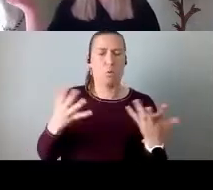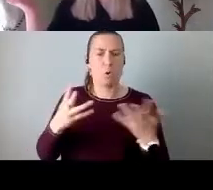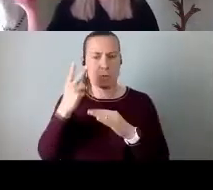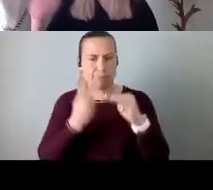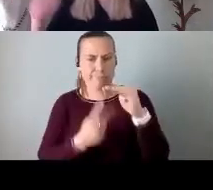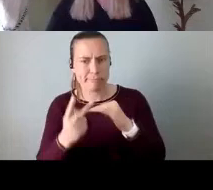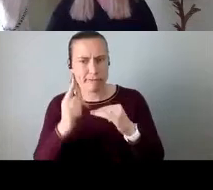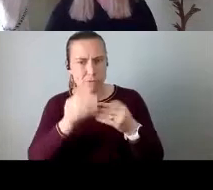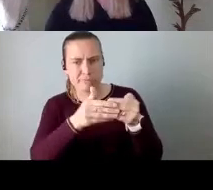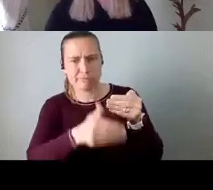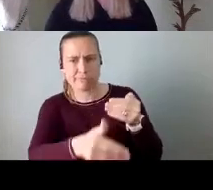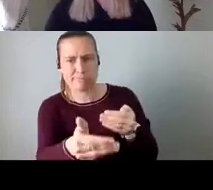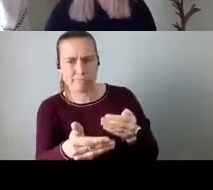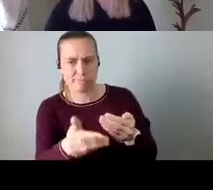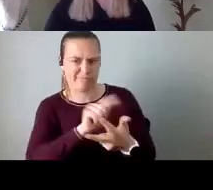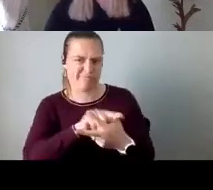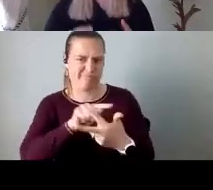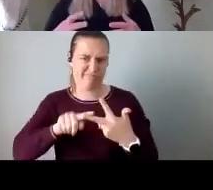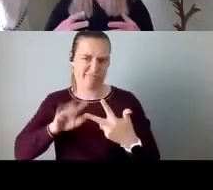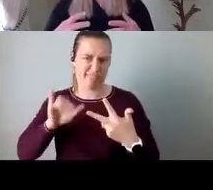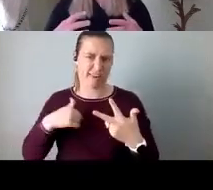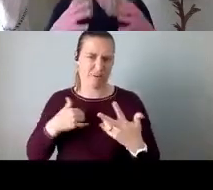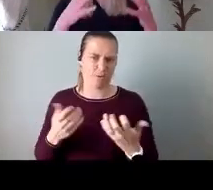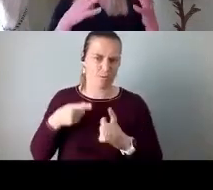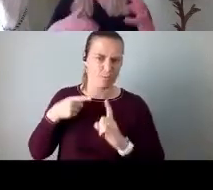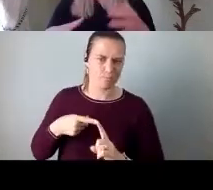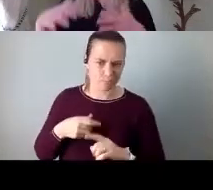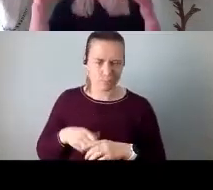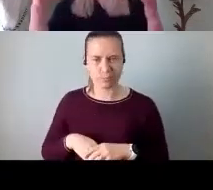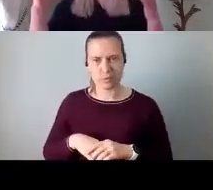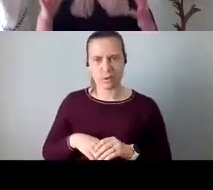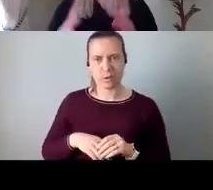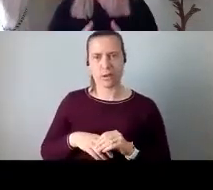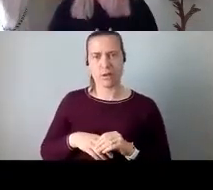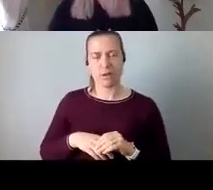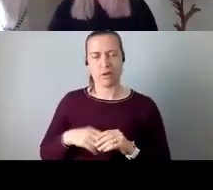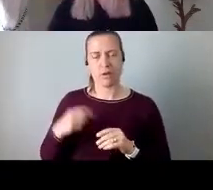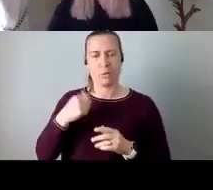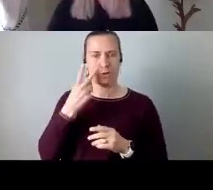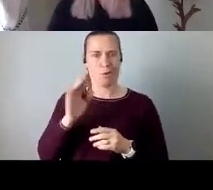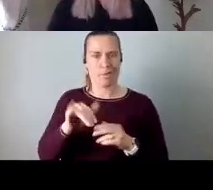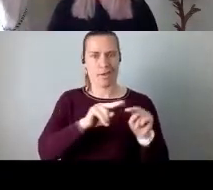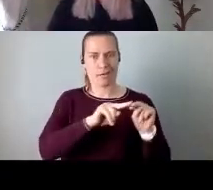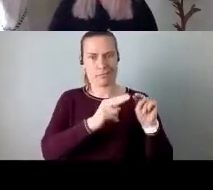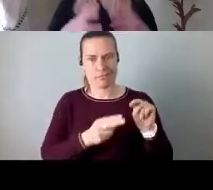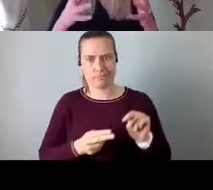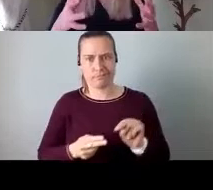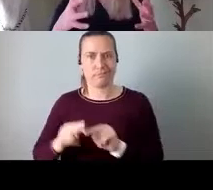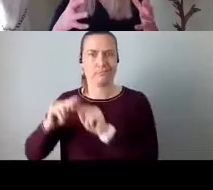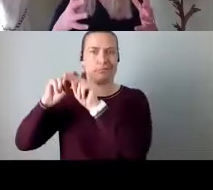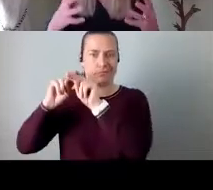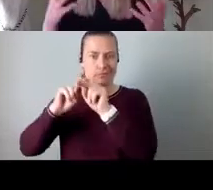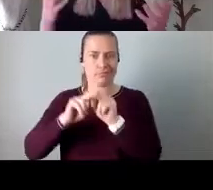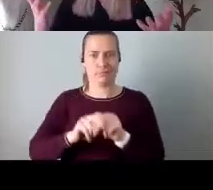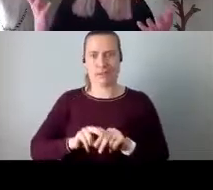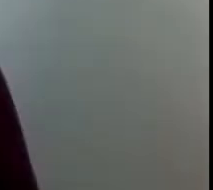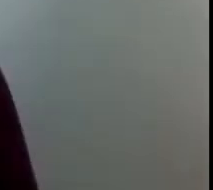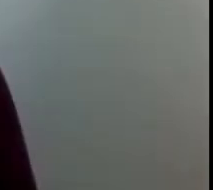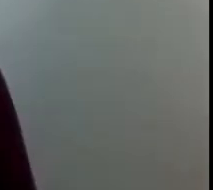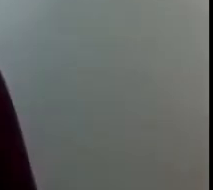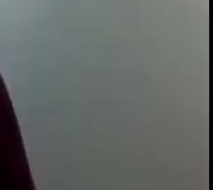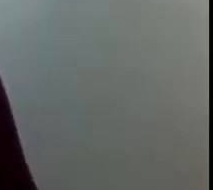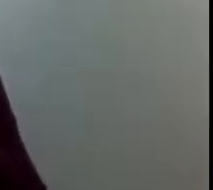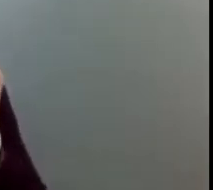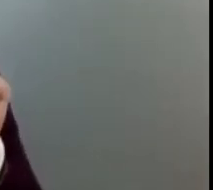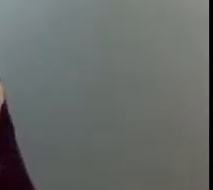future going forward based on this V-shaped curve? Early in the pandemic,